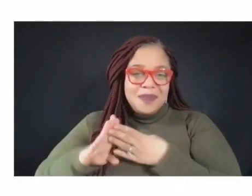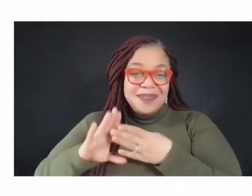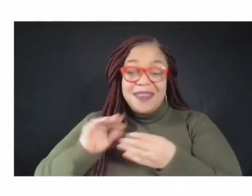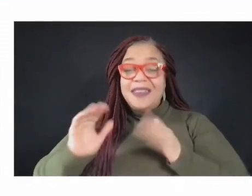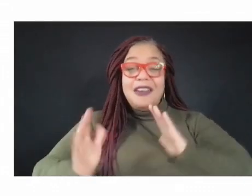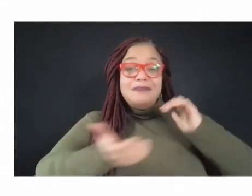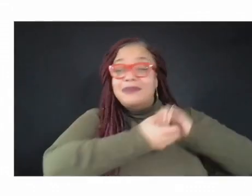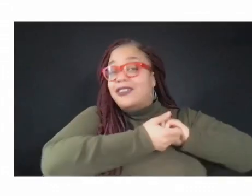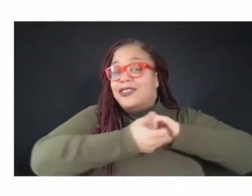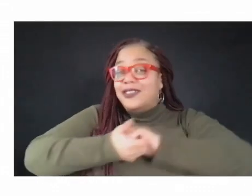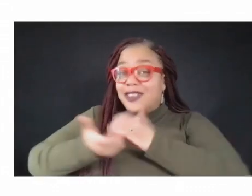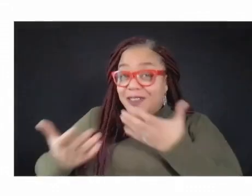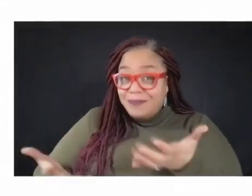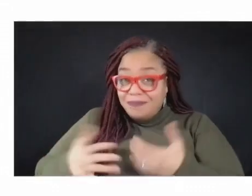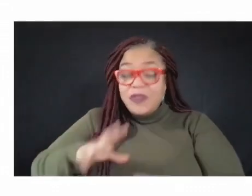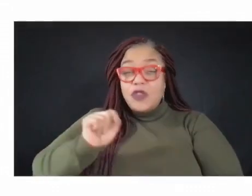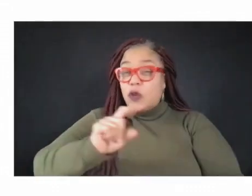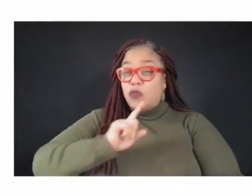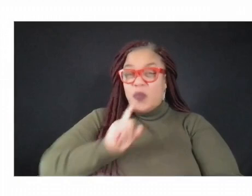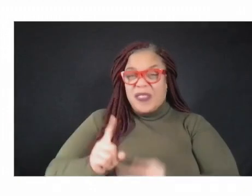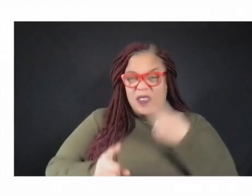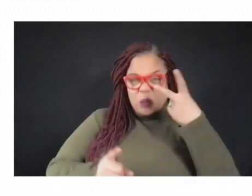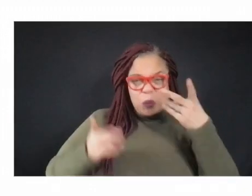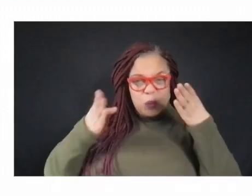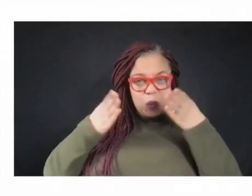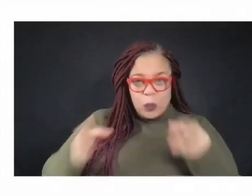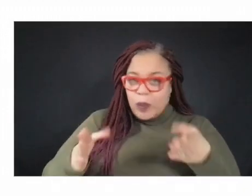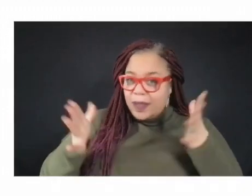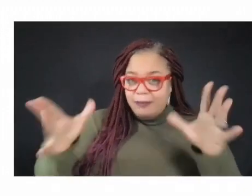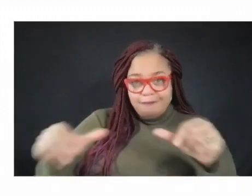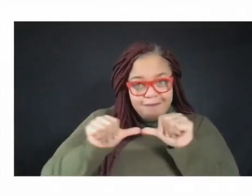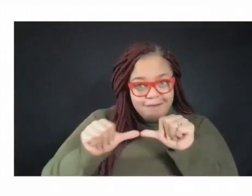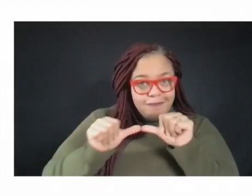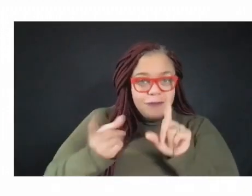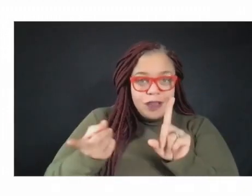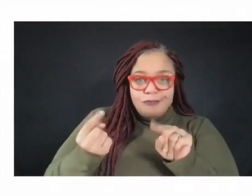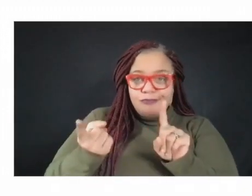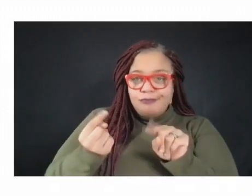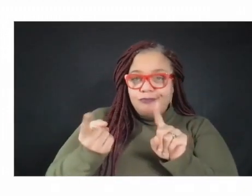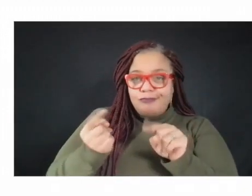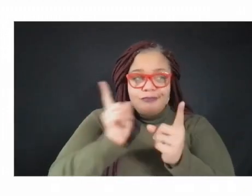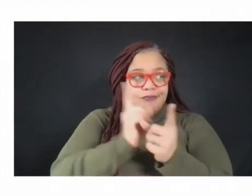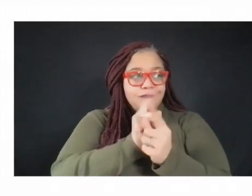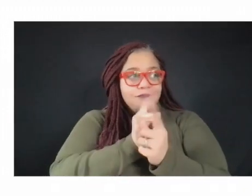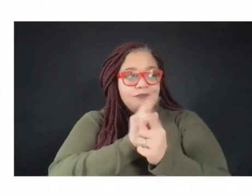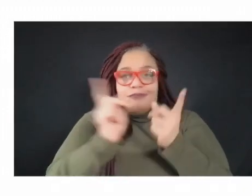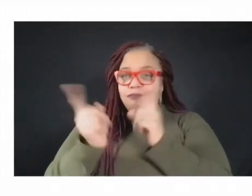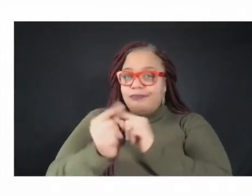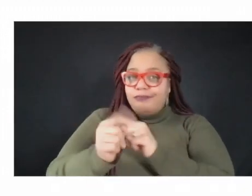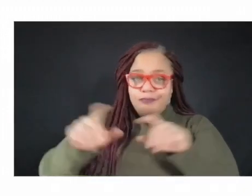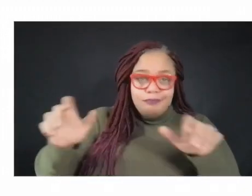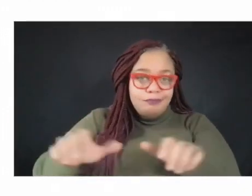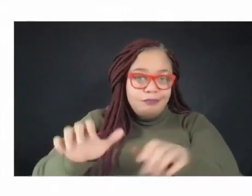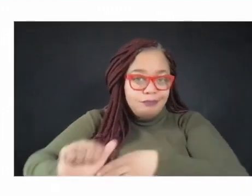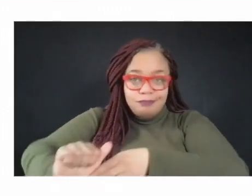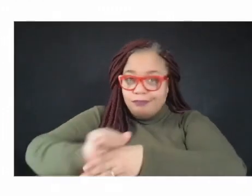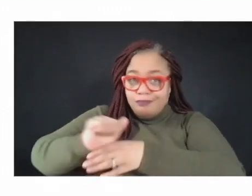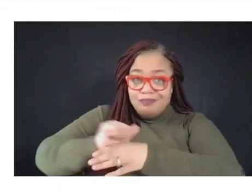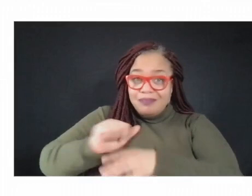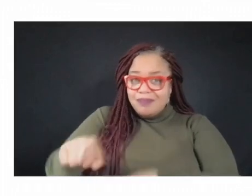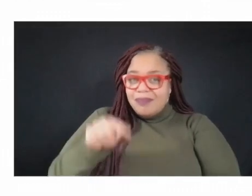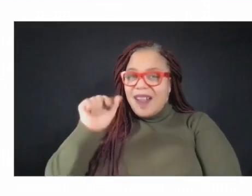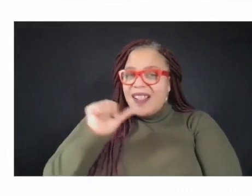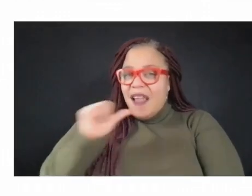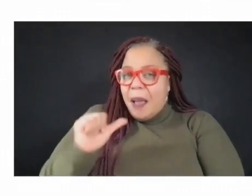two-way ongoing exercise. It is not a message. And I think